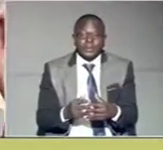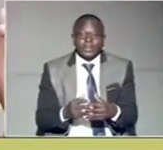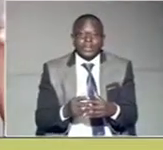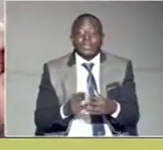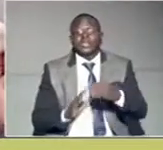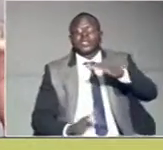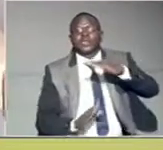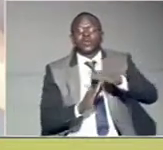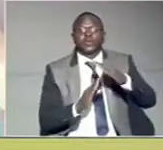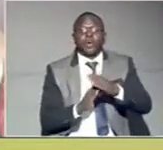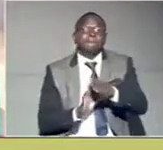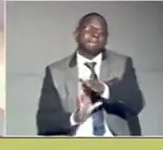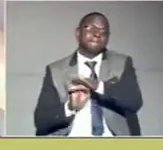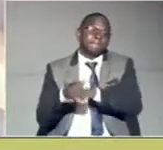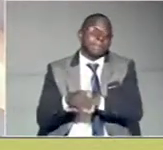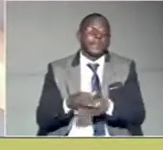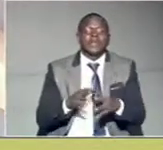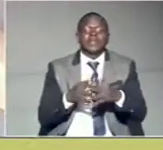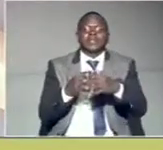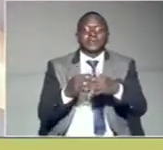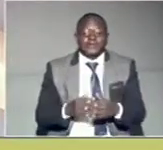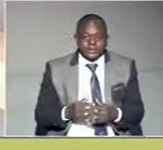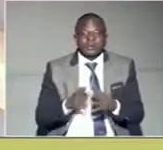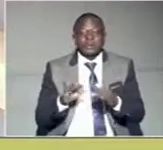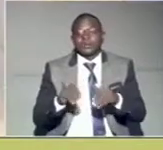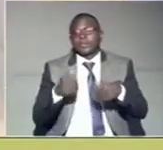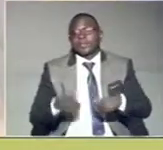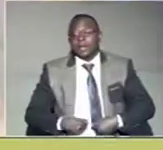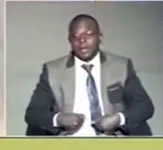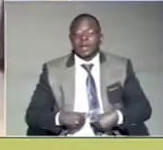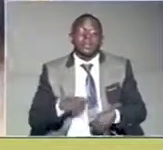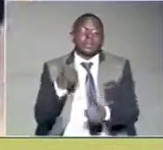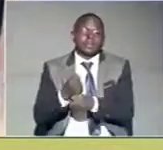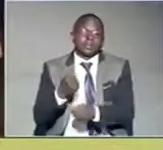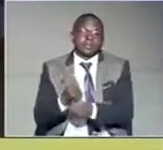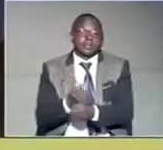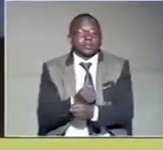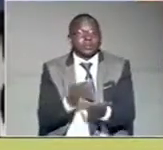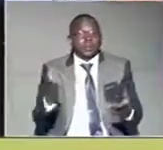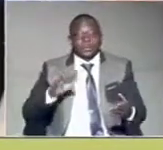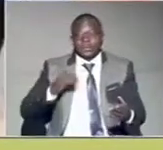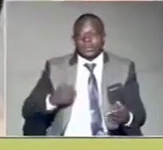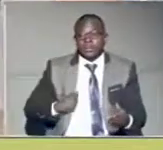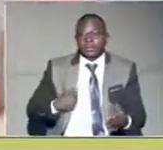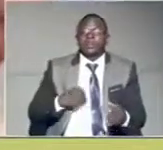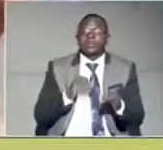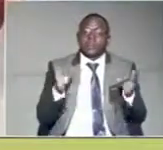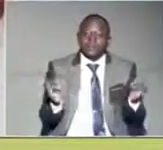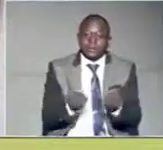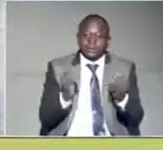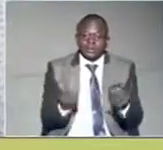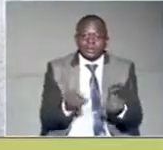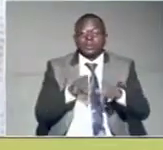waggulu be ba facilitating sexual harassment to these young girls. We've seen so many women in the news actually leaving the